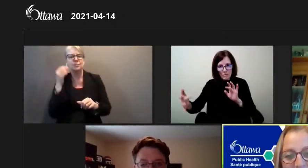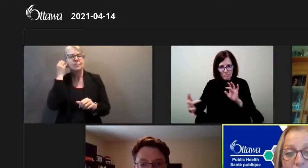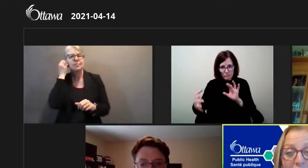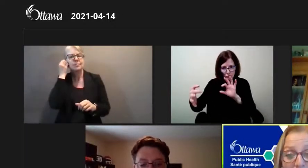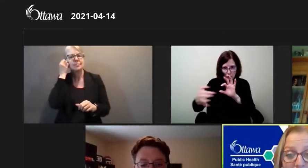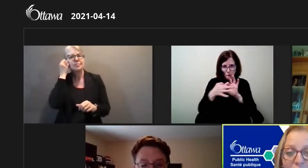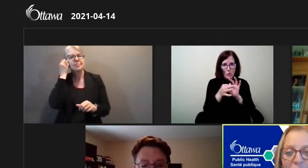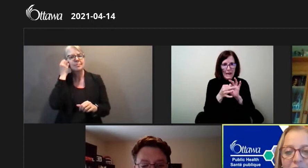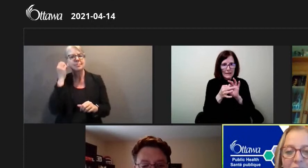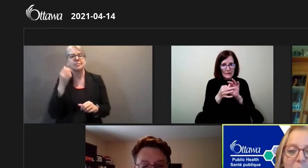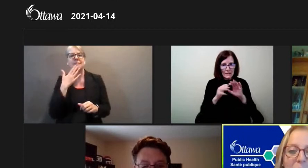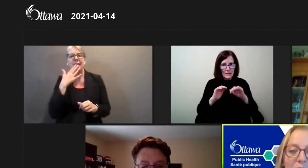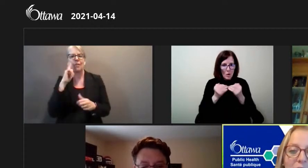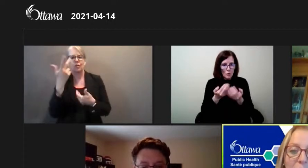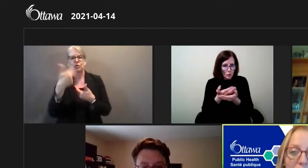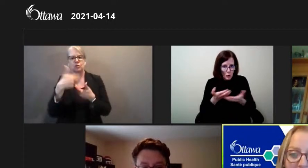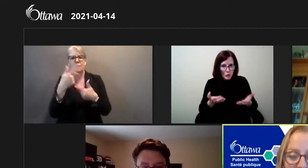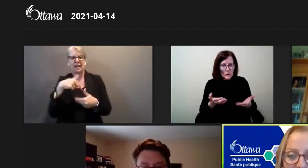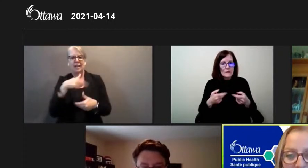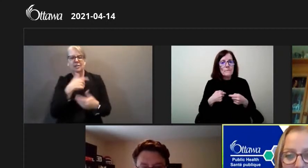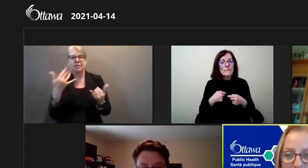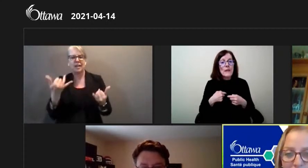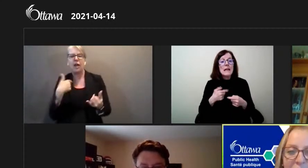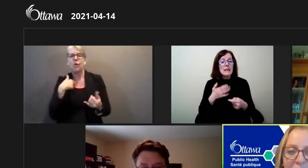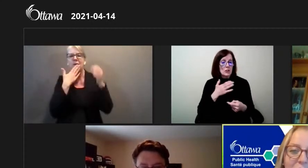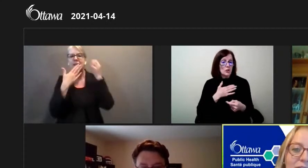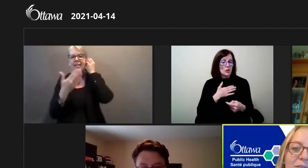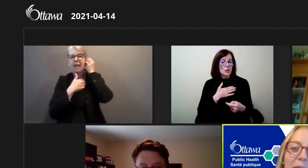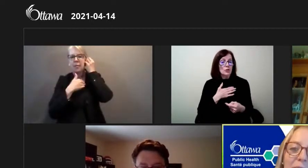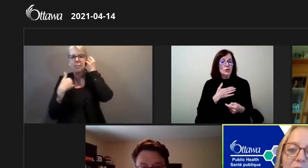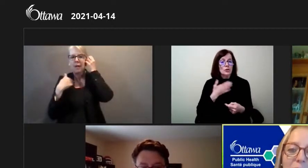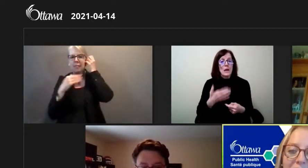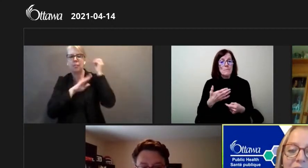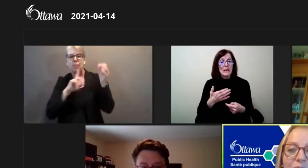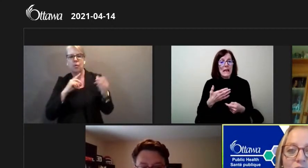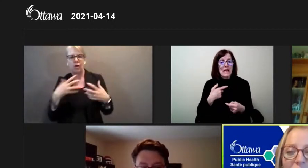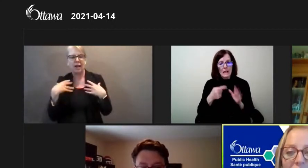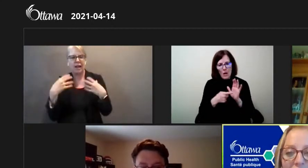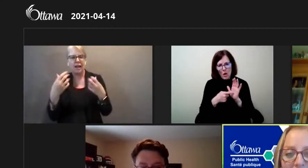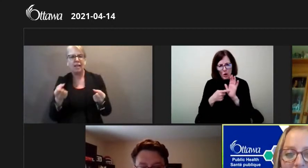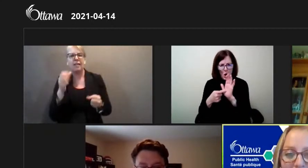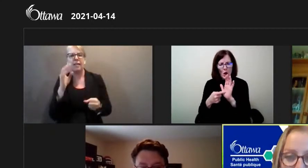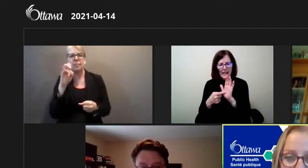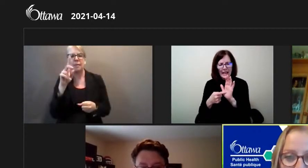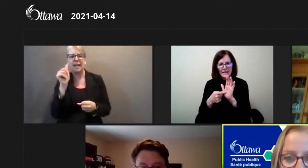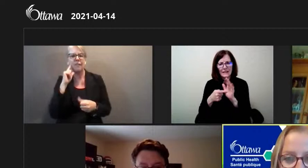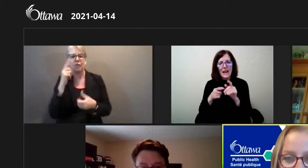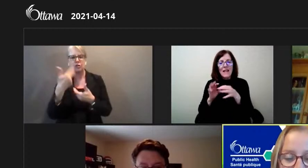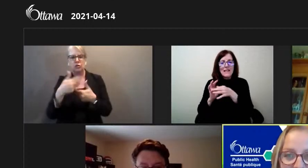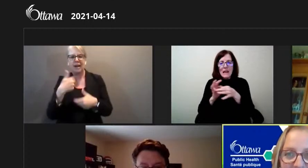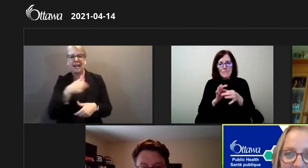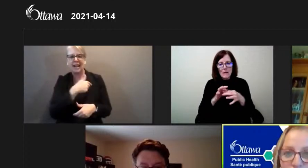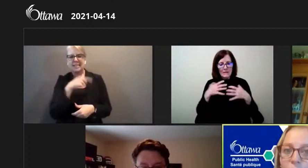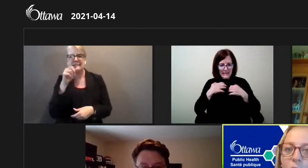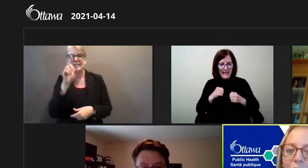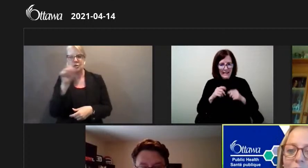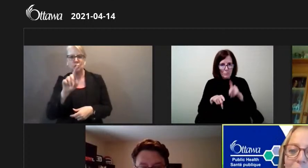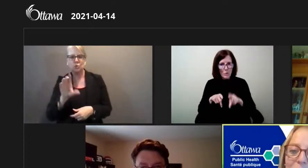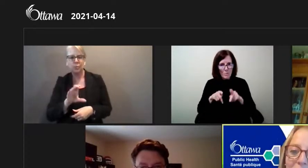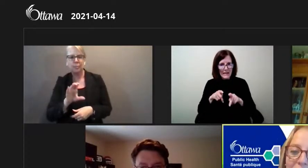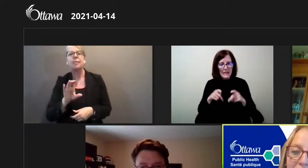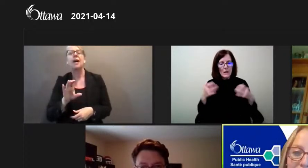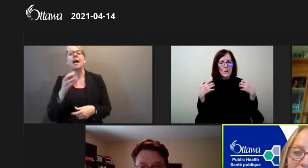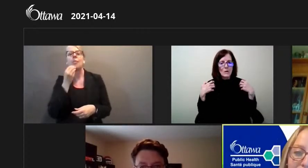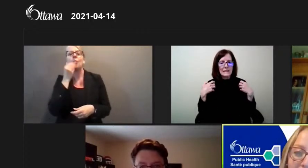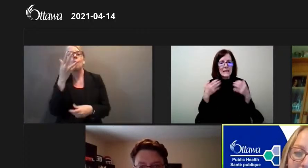Thank you for joining us today. Thank members of the Board of Health, members of Council, and members of the media for joining us on Zoom today. And a warm welcome